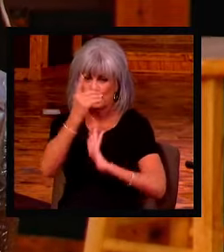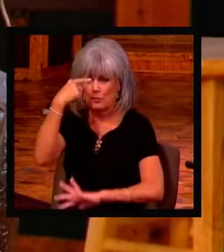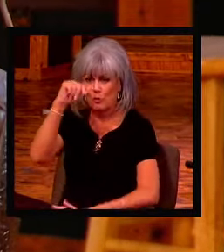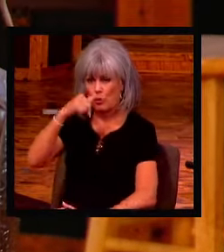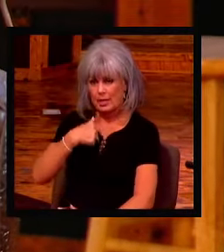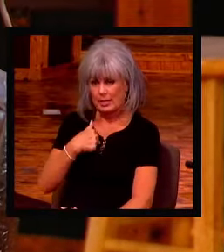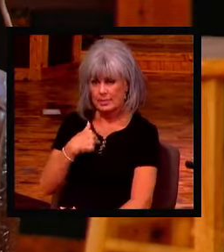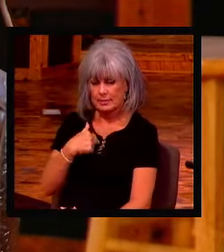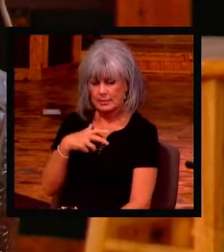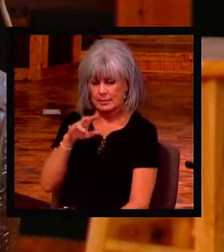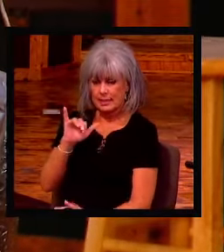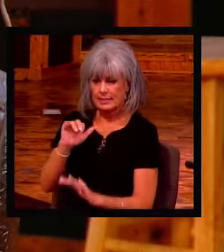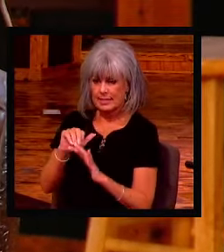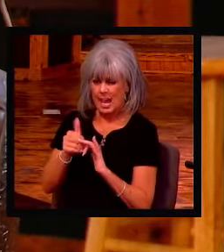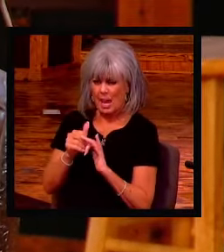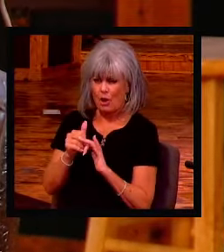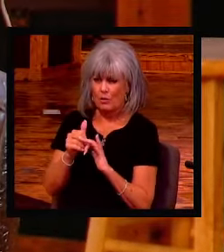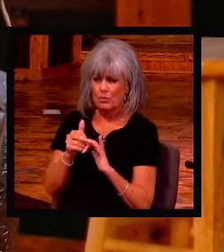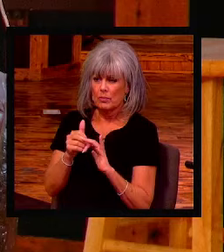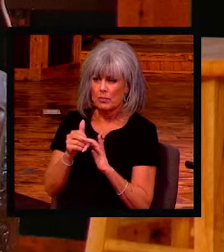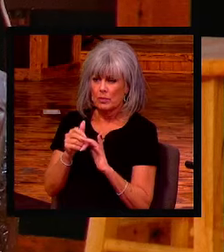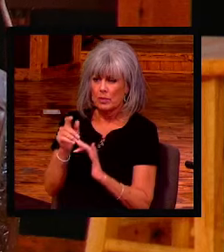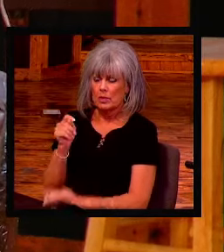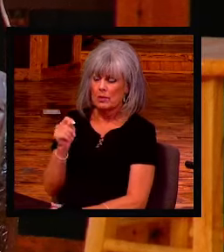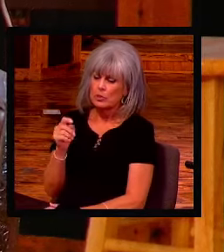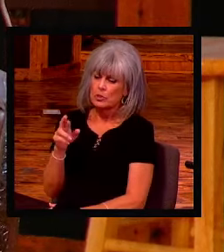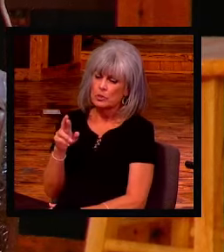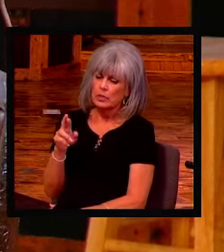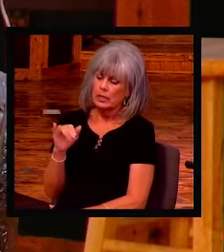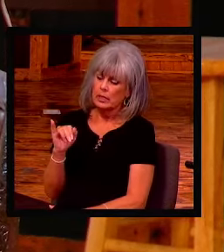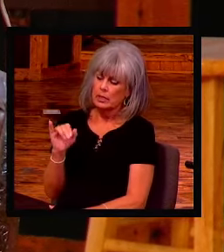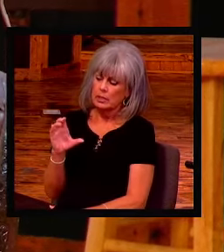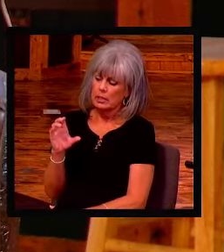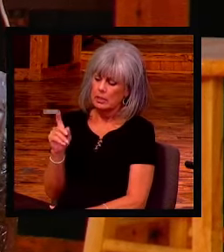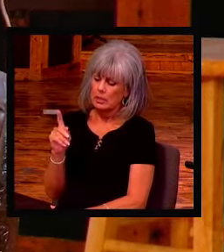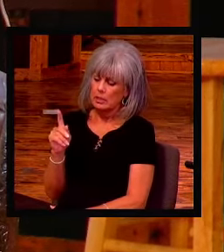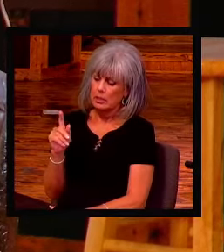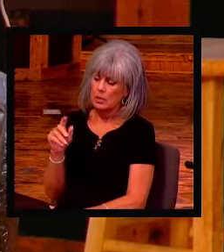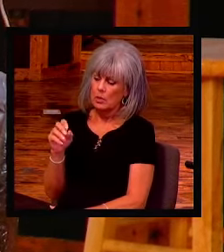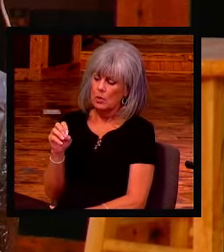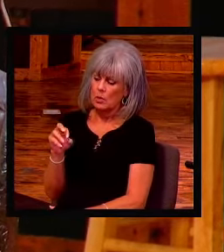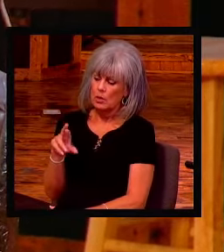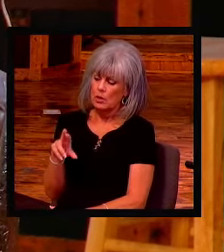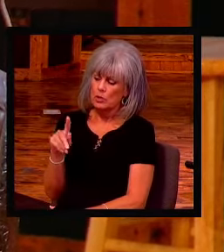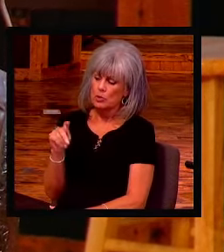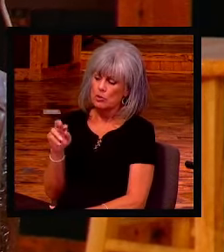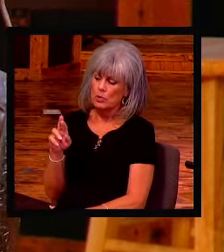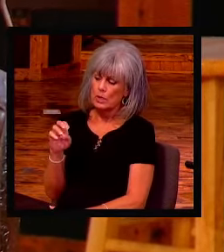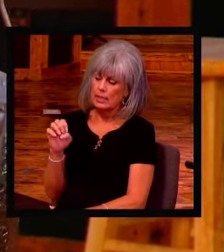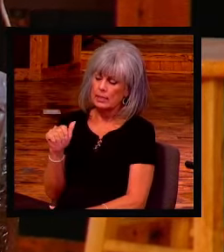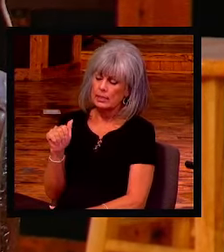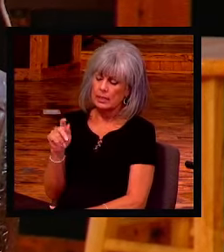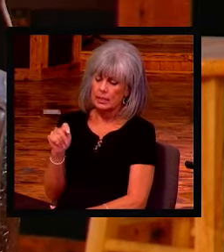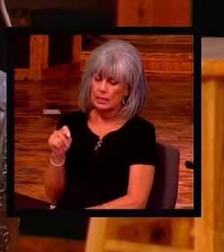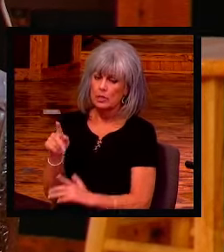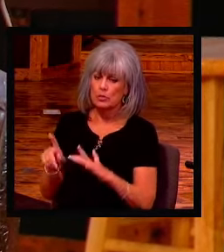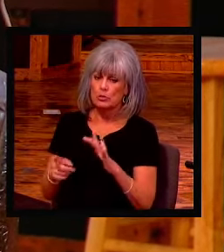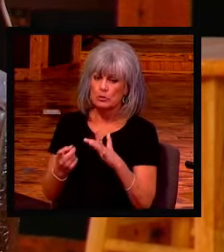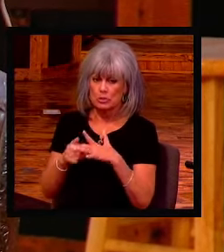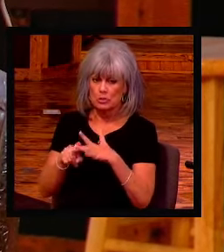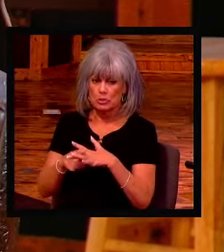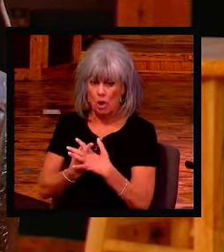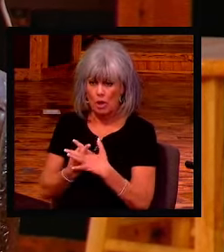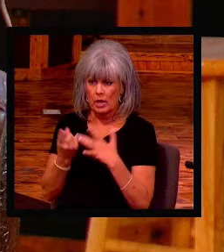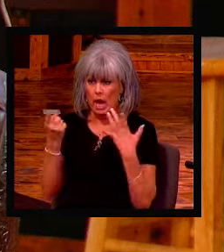trick-or-treated started. And so that's what your children are doing. They are going and asking for